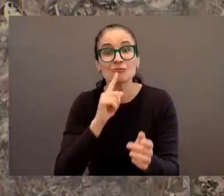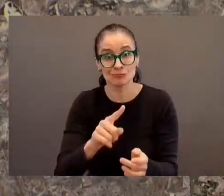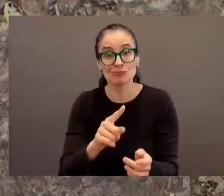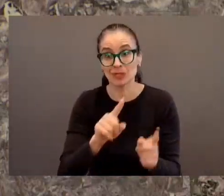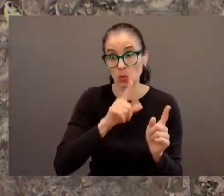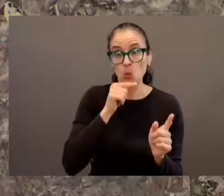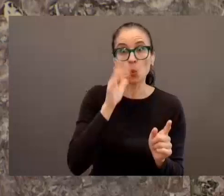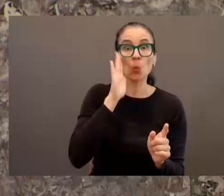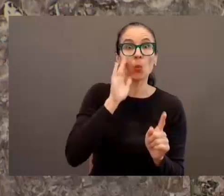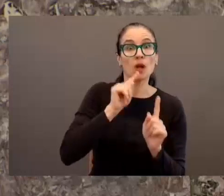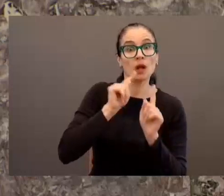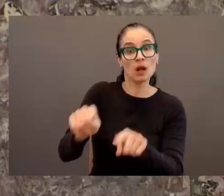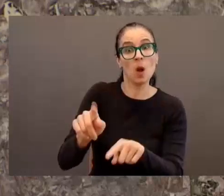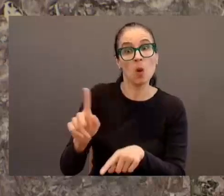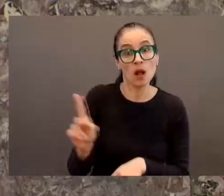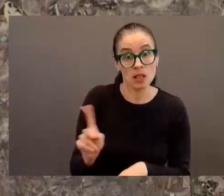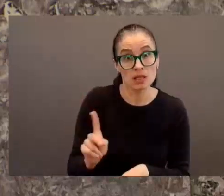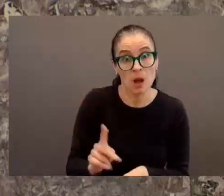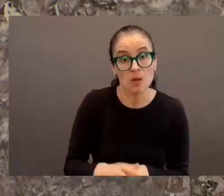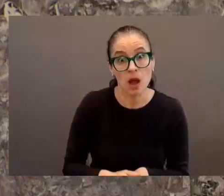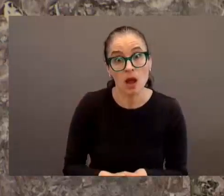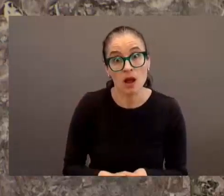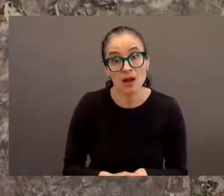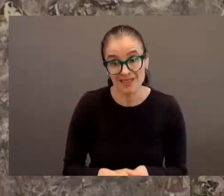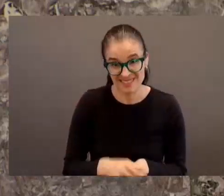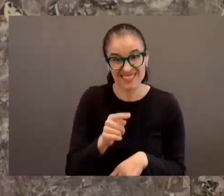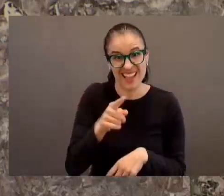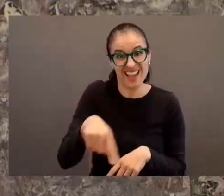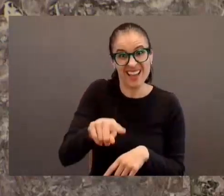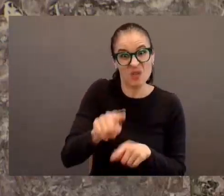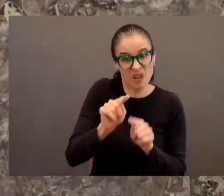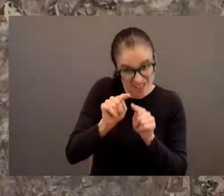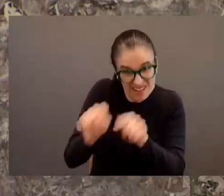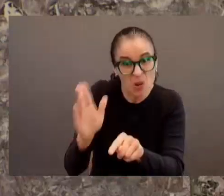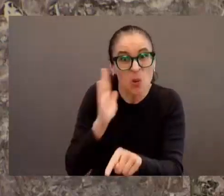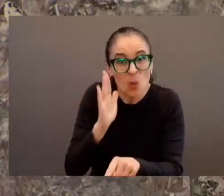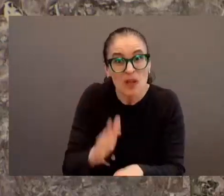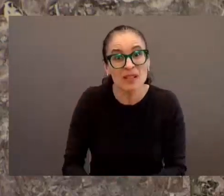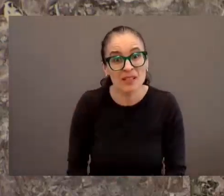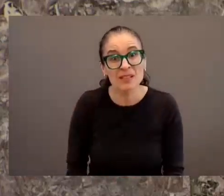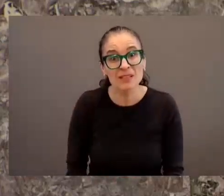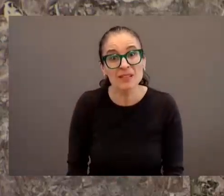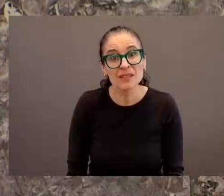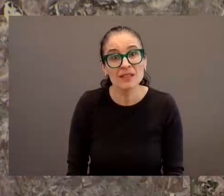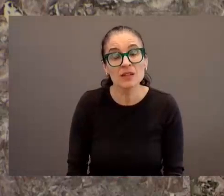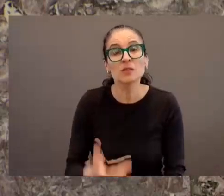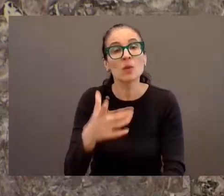that are coming to Kelowna. The work that Interior Health will continue to do